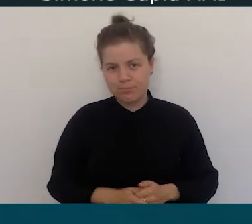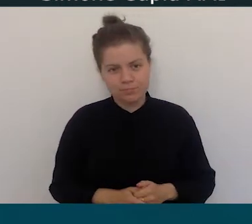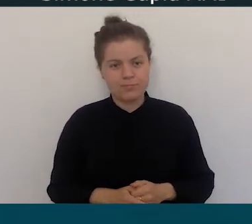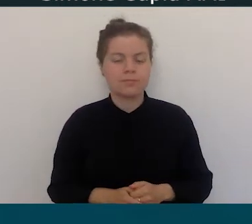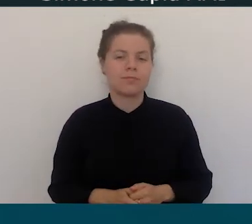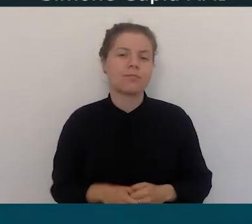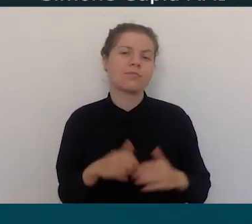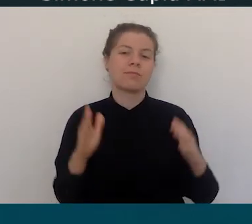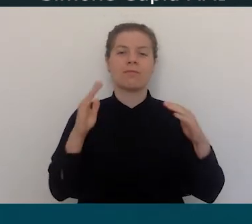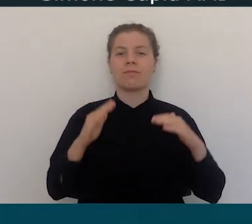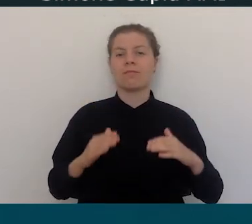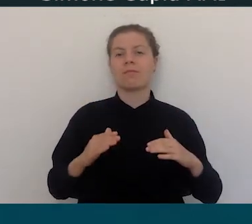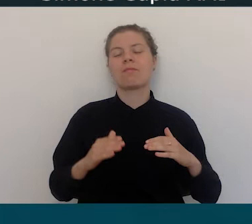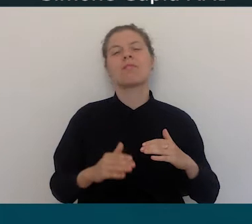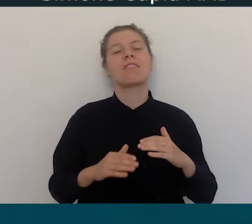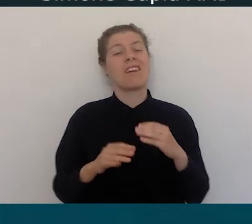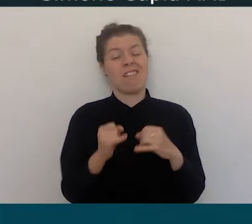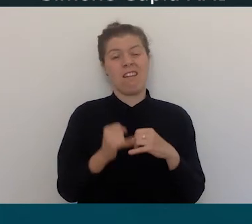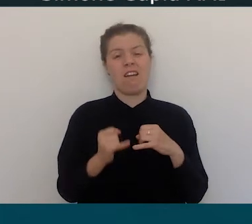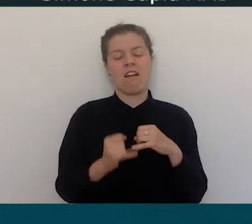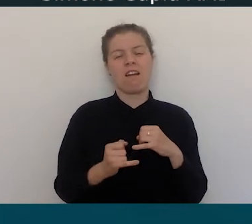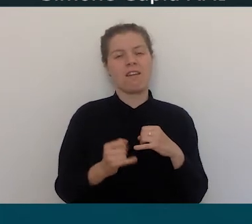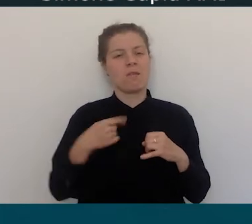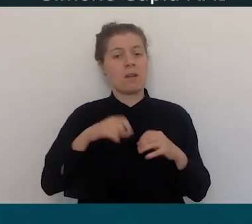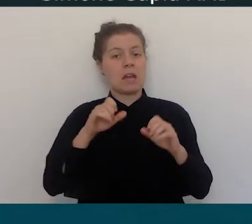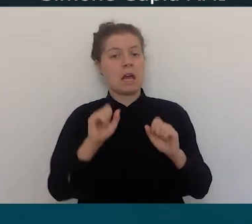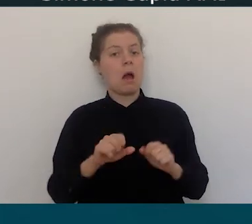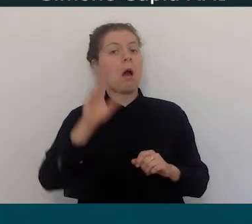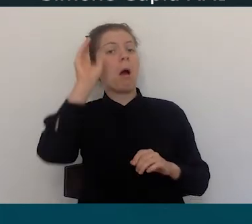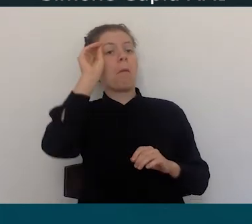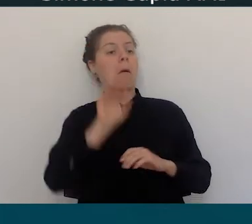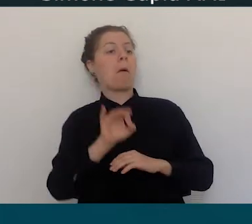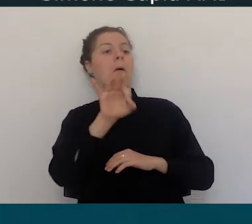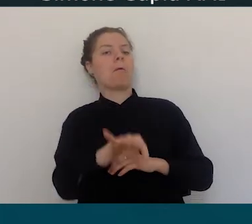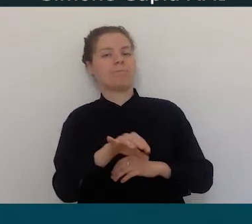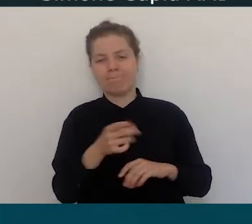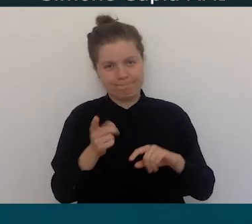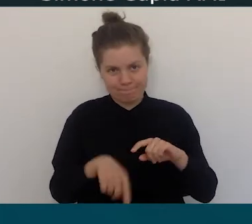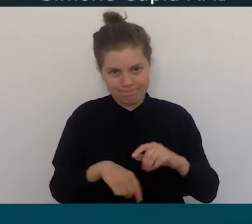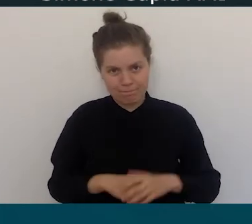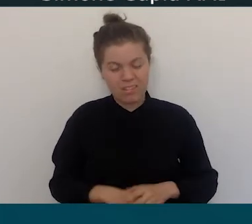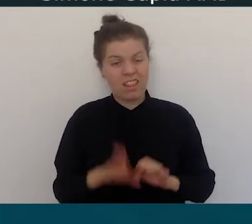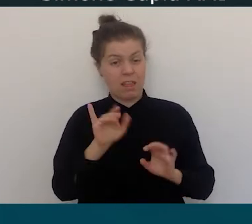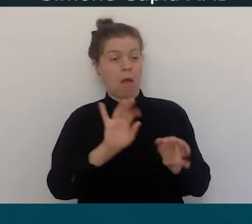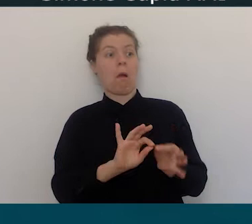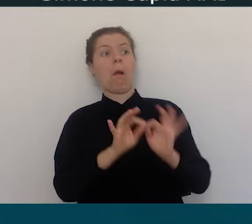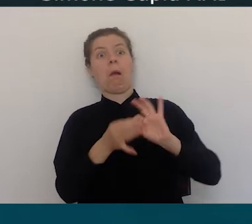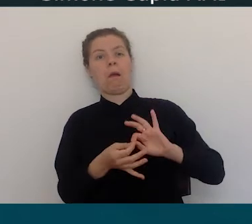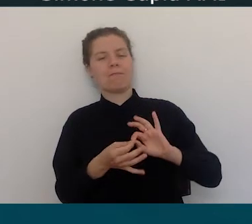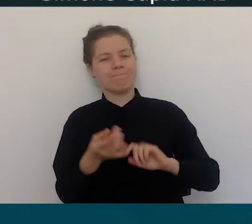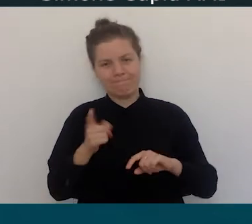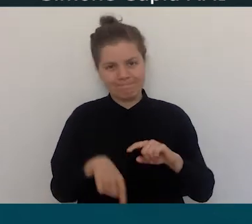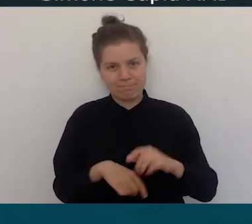And we have to avoid subjective interpretation. What is subjective interpretation? That means, what